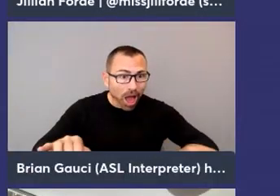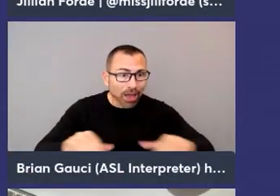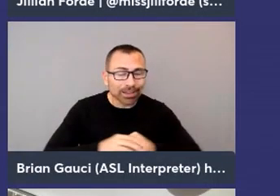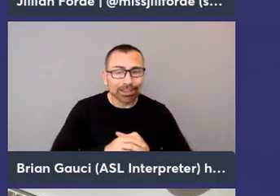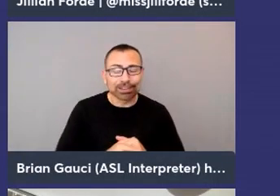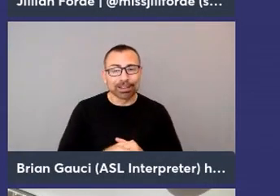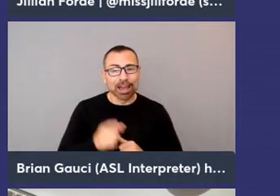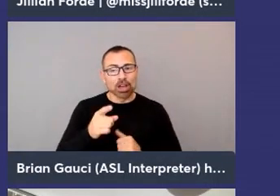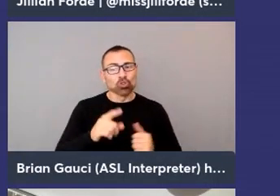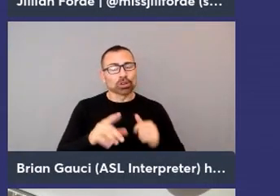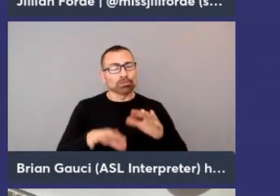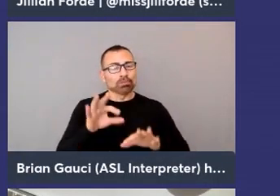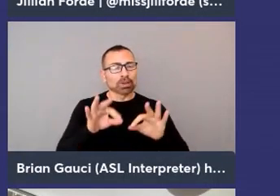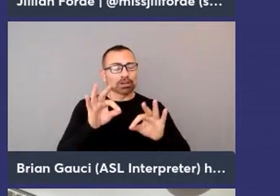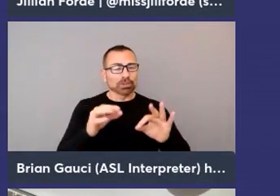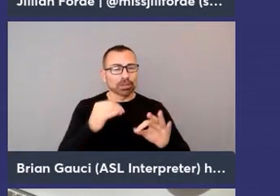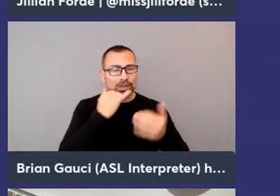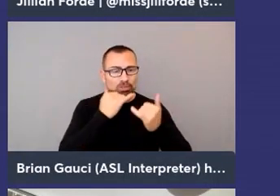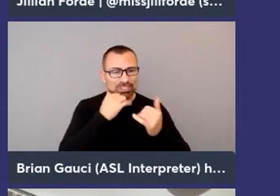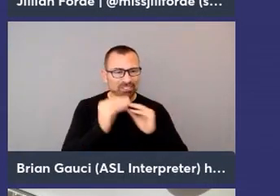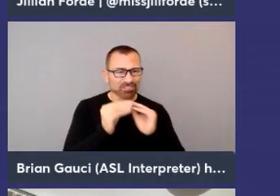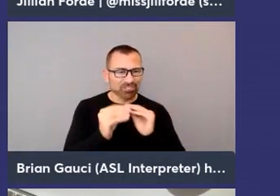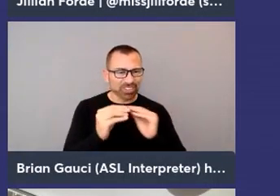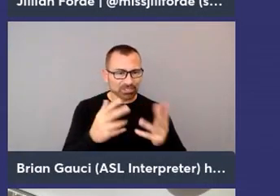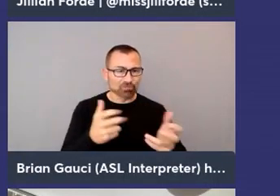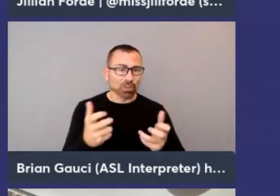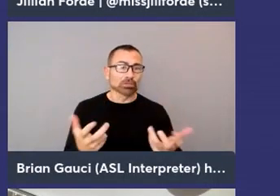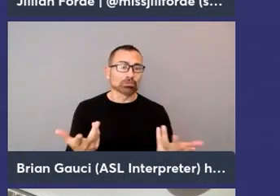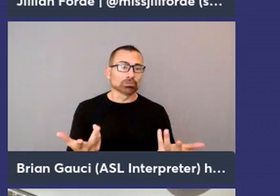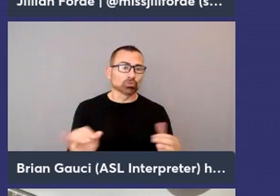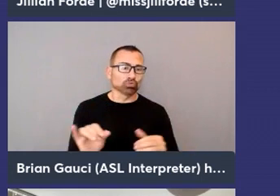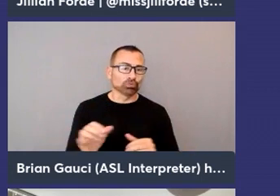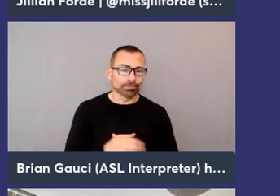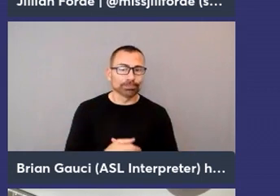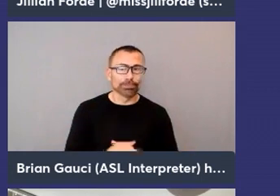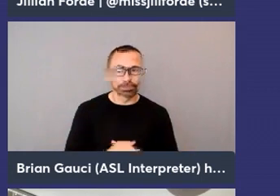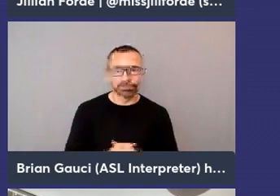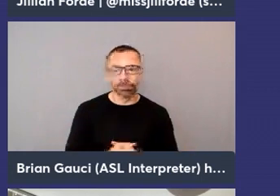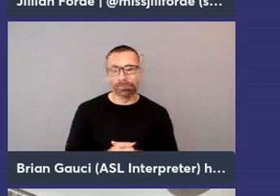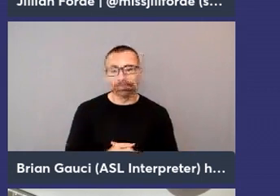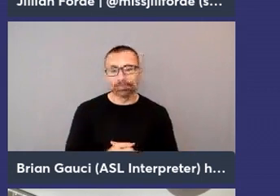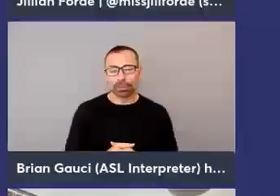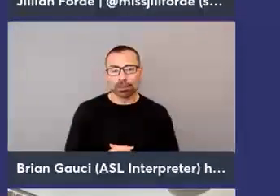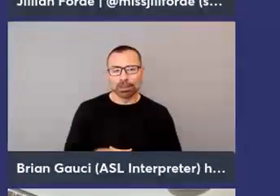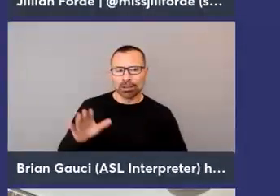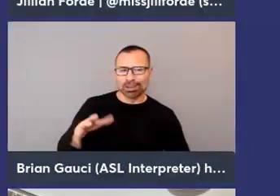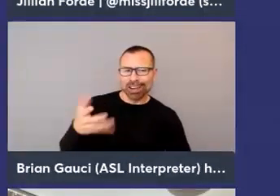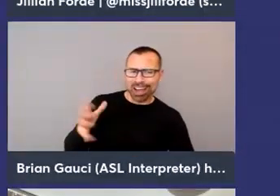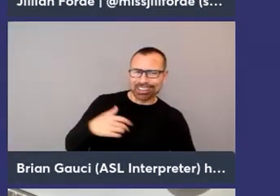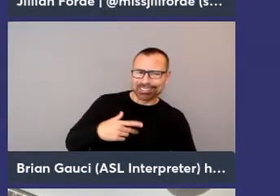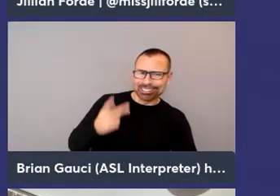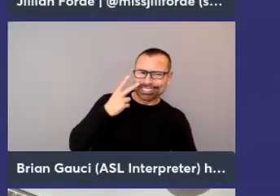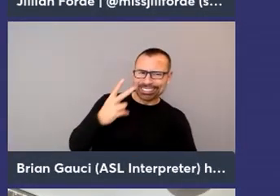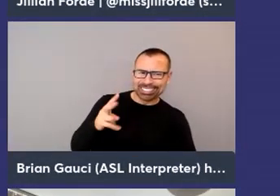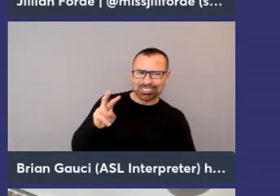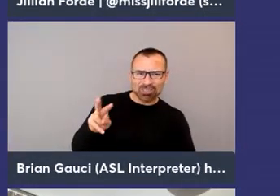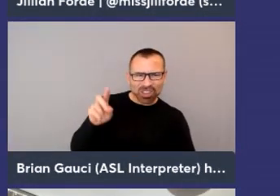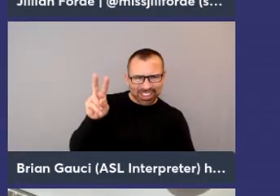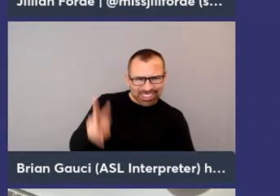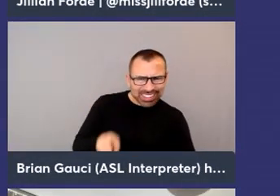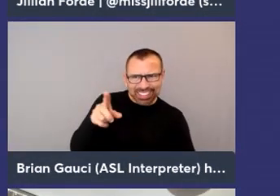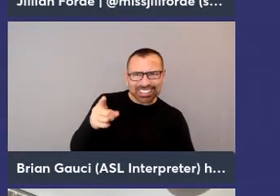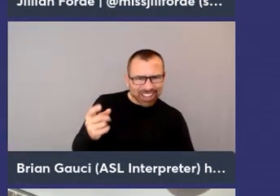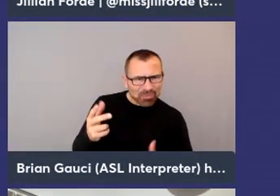up on these much, much faster and be able to fix them much faster as well. Well, I can already see just from watching this how much faster and